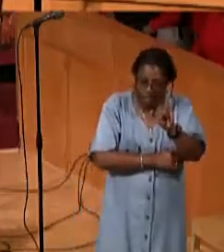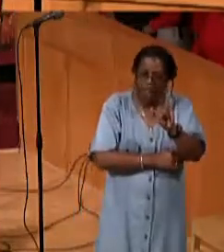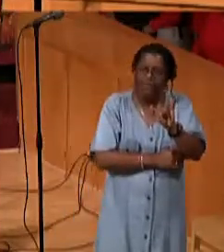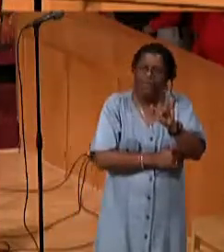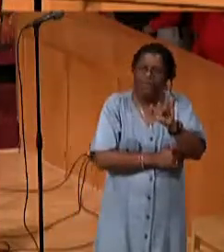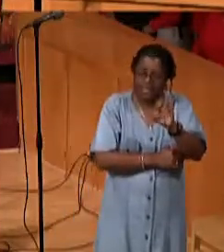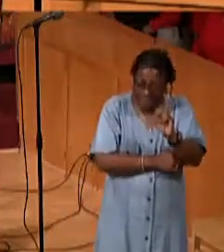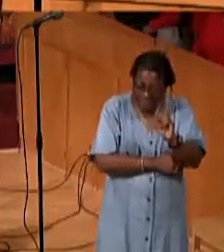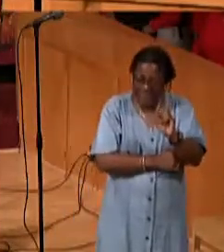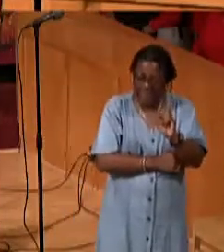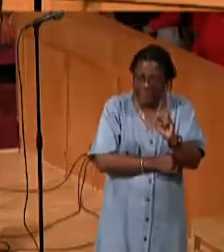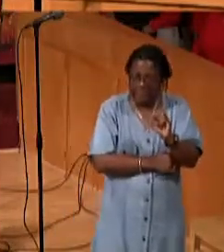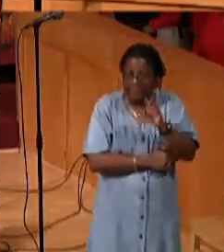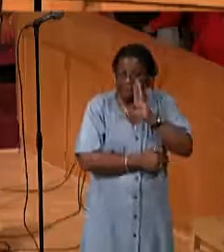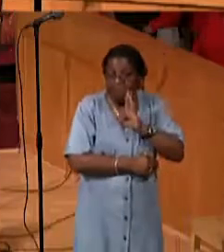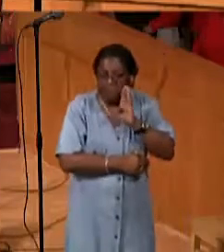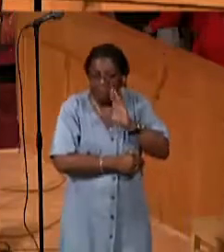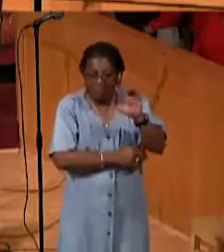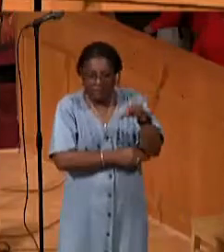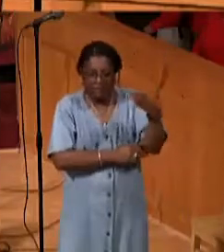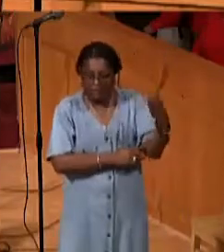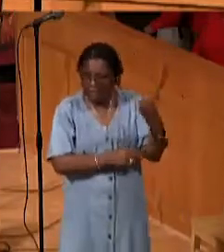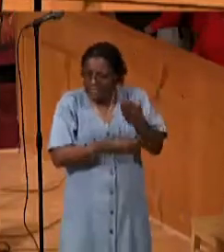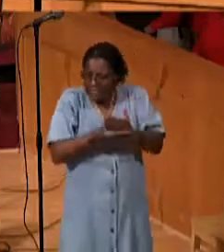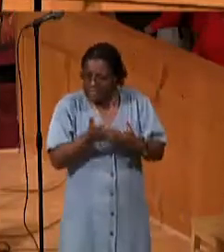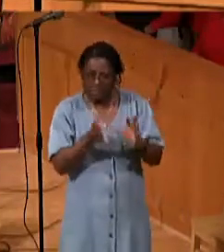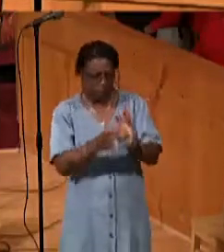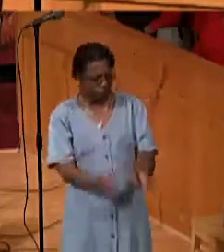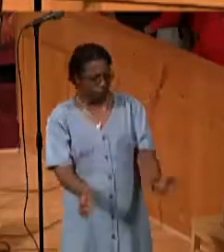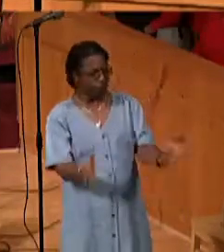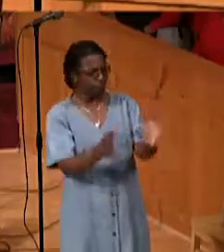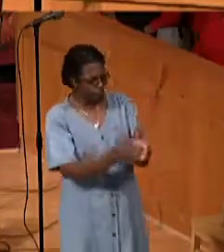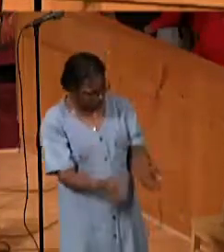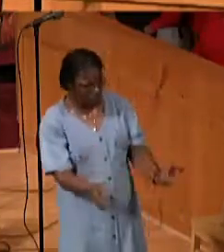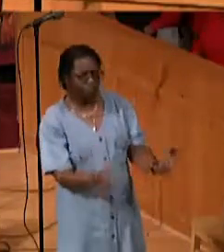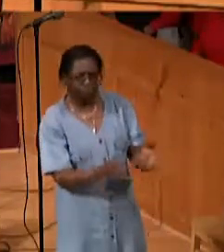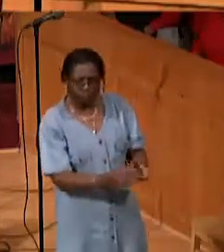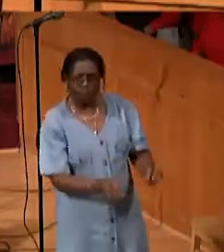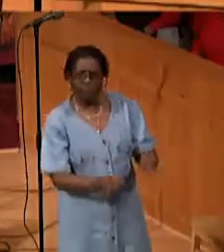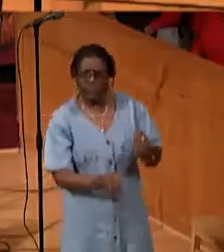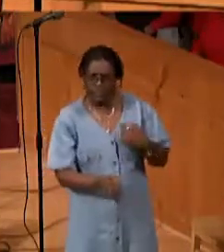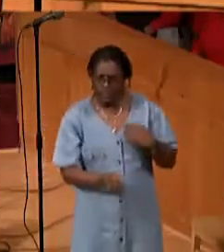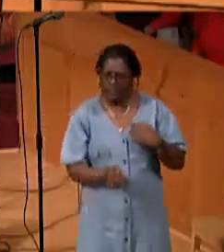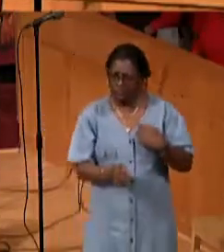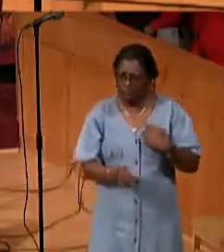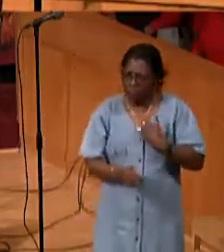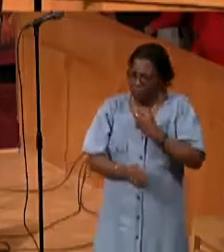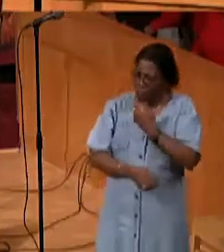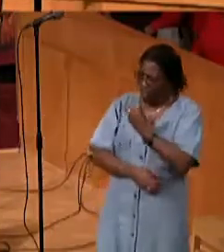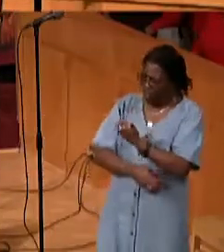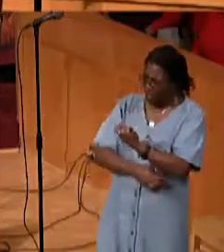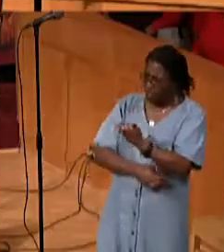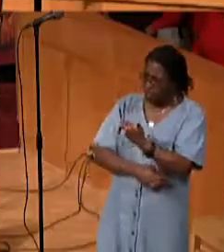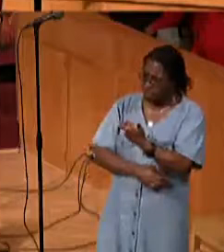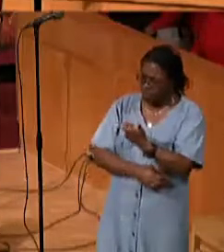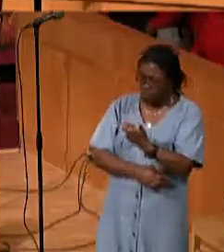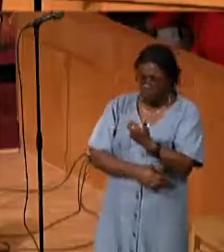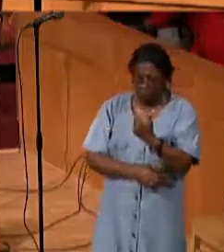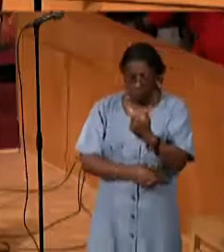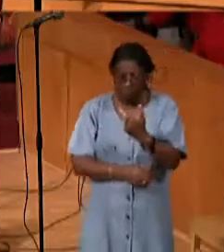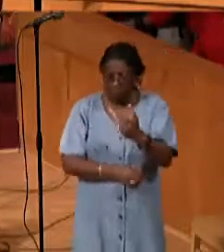interesting enough, some of these stories have played and they have aired on TV repeatedly for